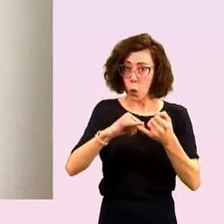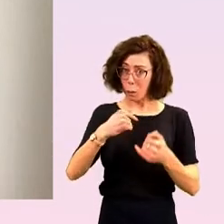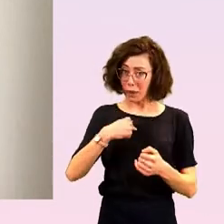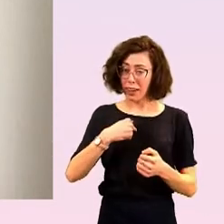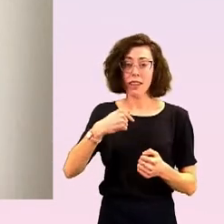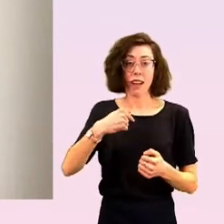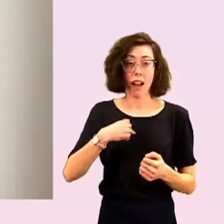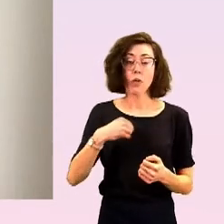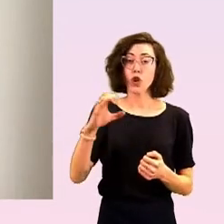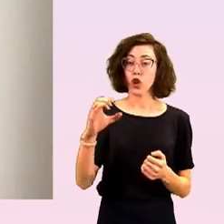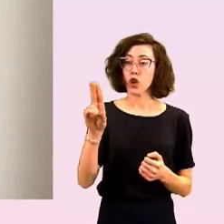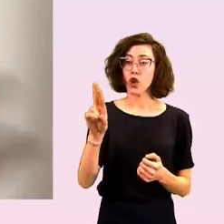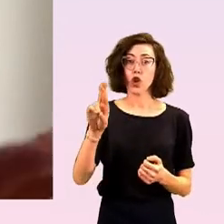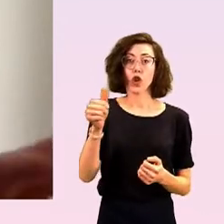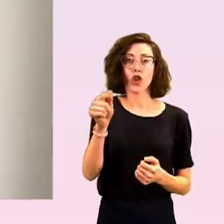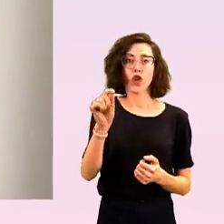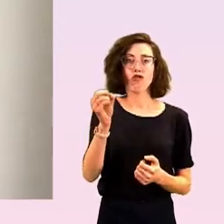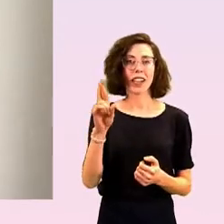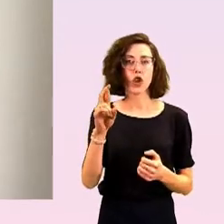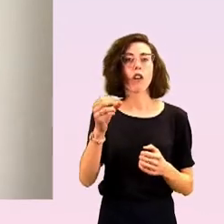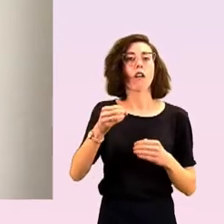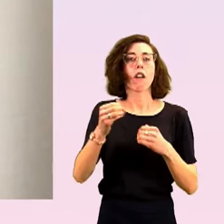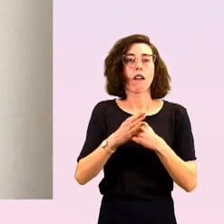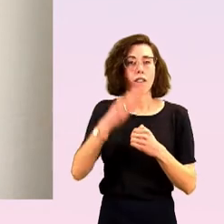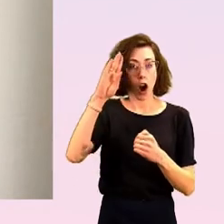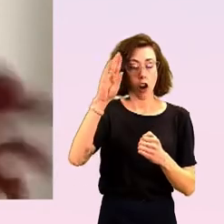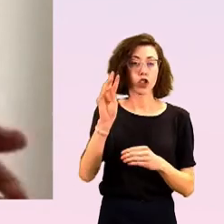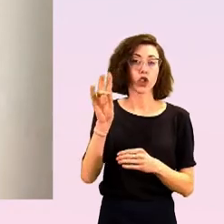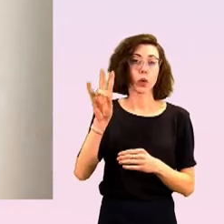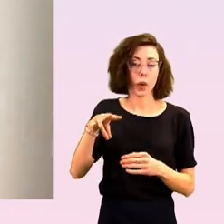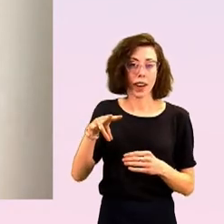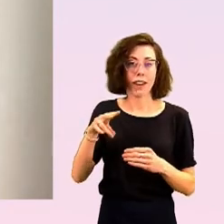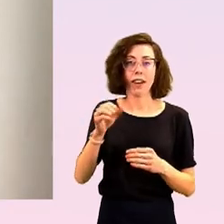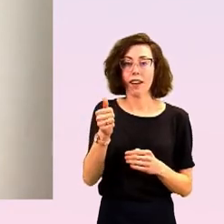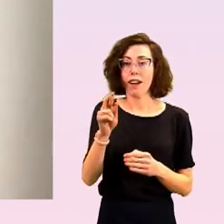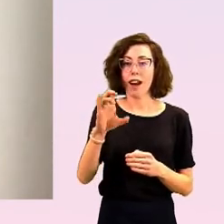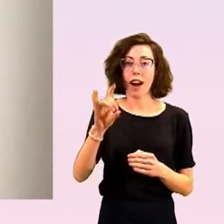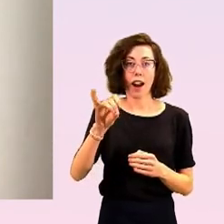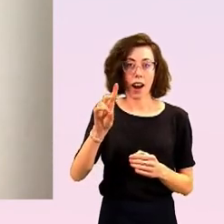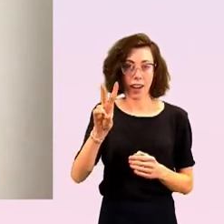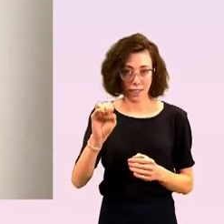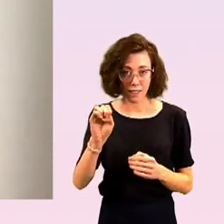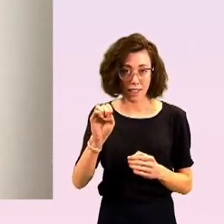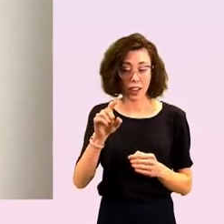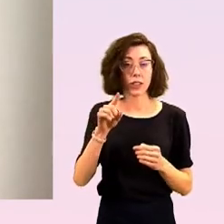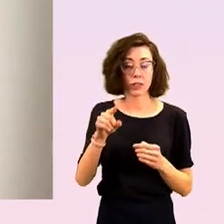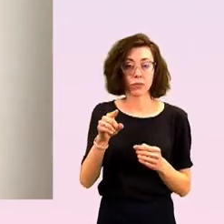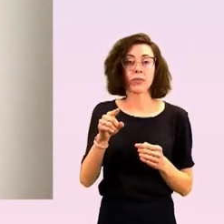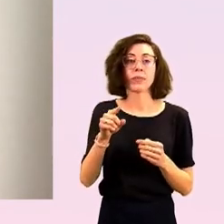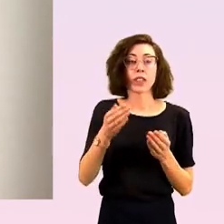Career Archive, which was transferred to state ownership in the National Library of Ireland in